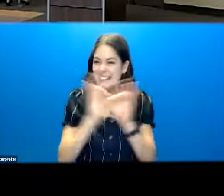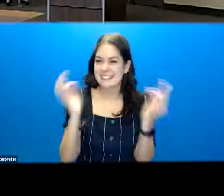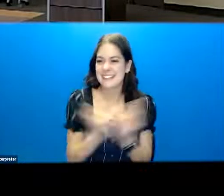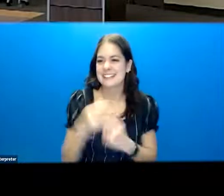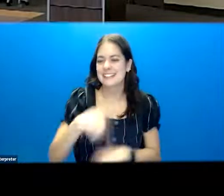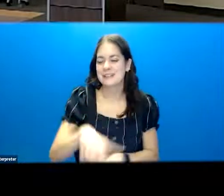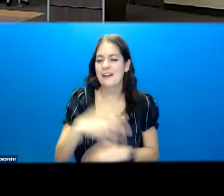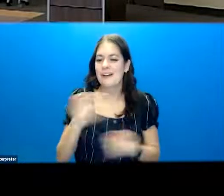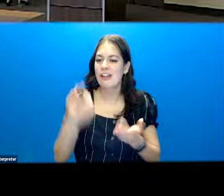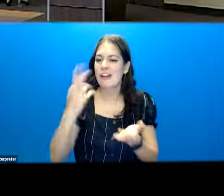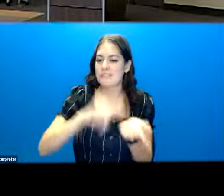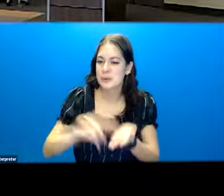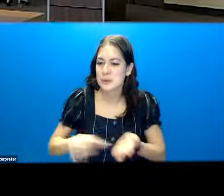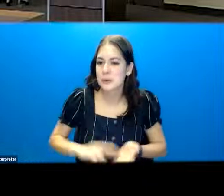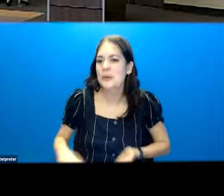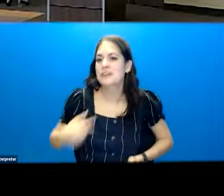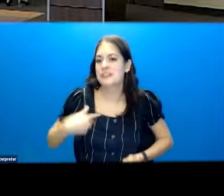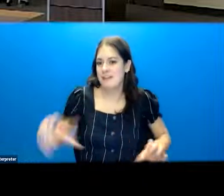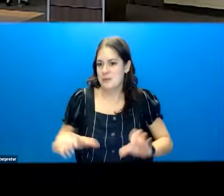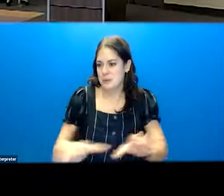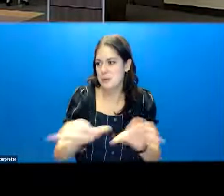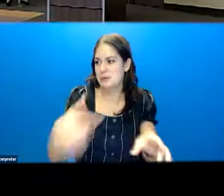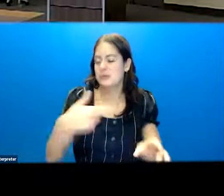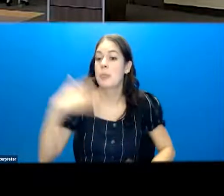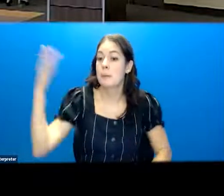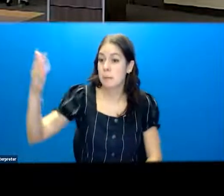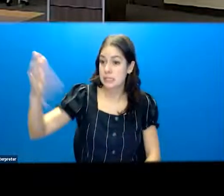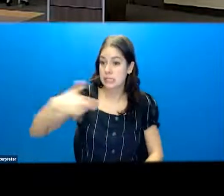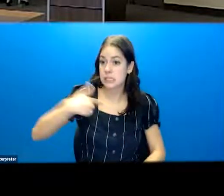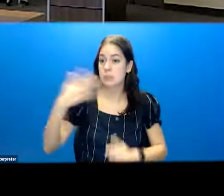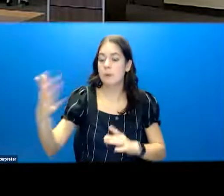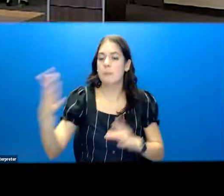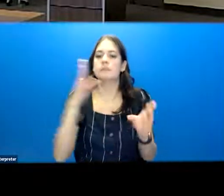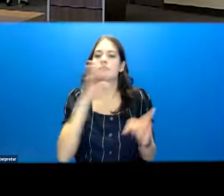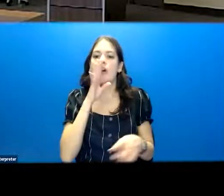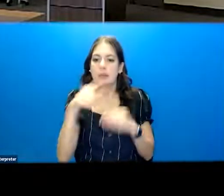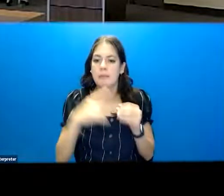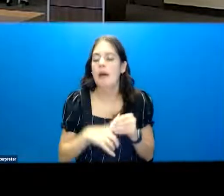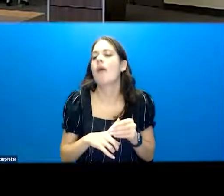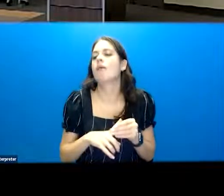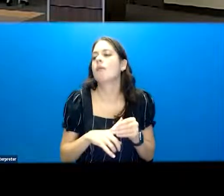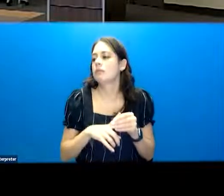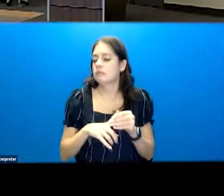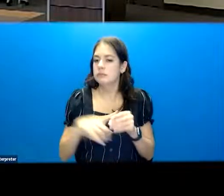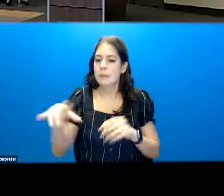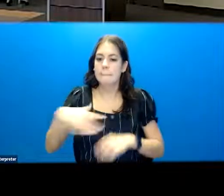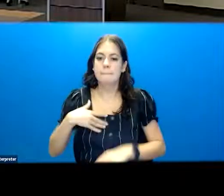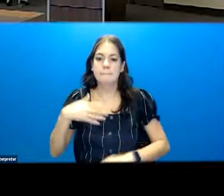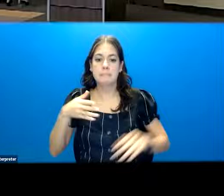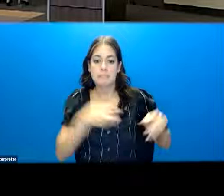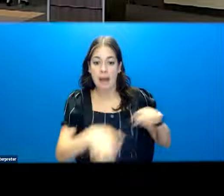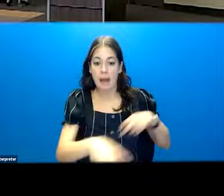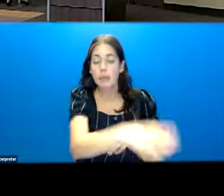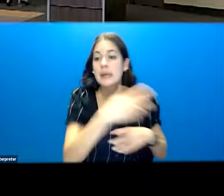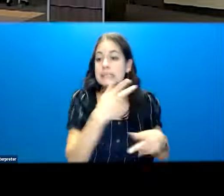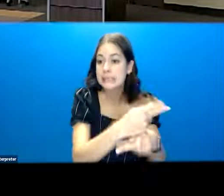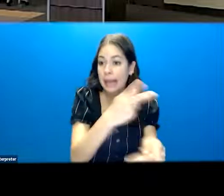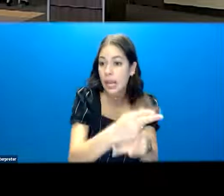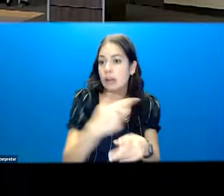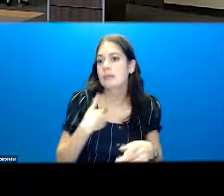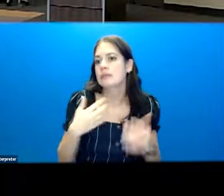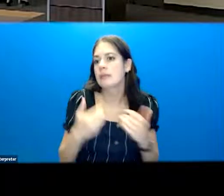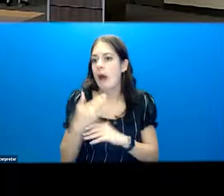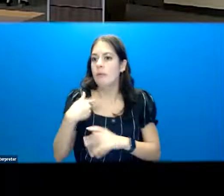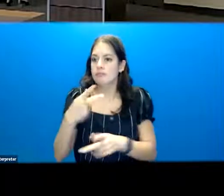lot of the research it is that I do. And so the presentation will be talking about pathways to care, and why pathways to care